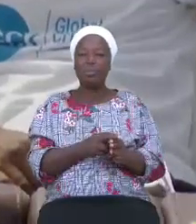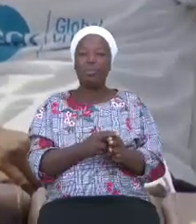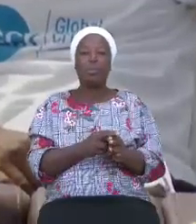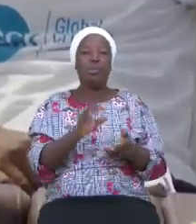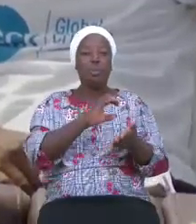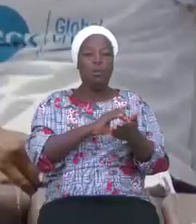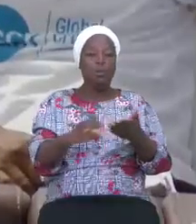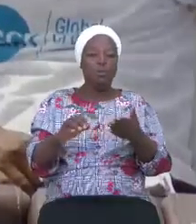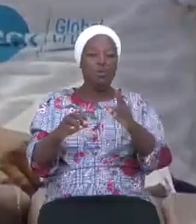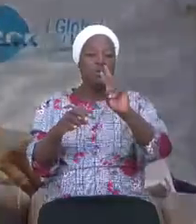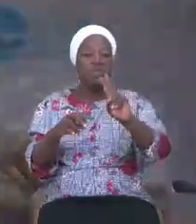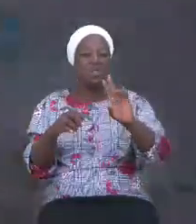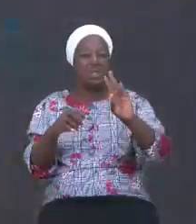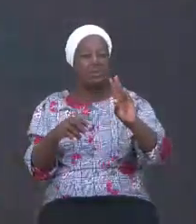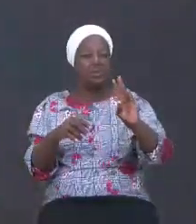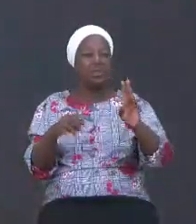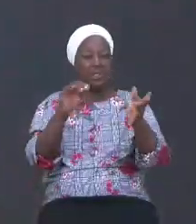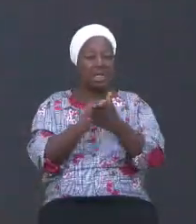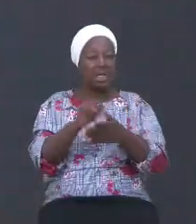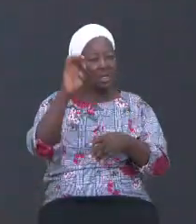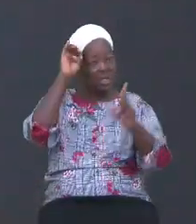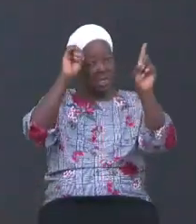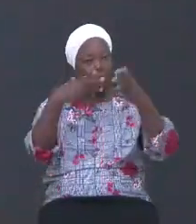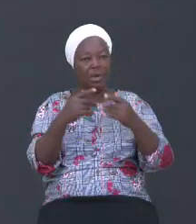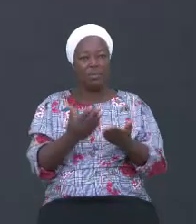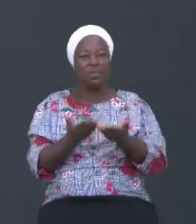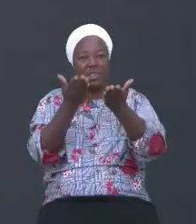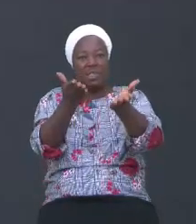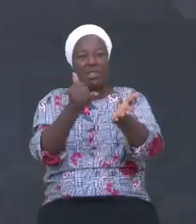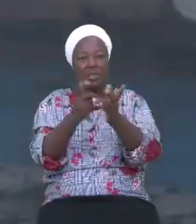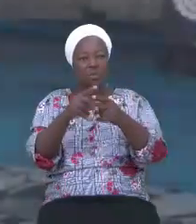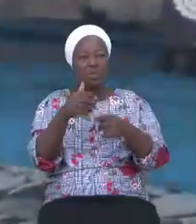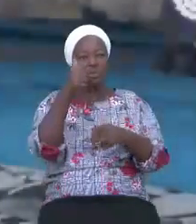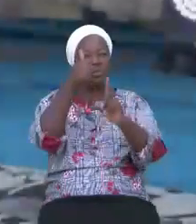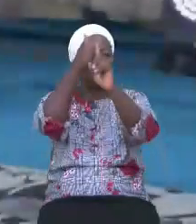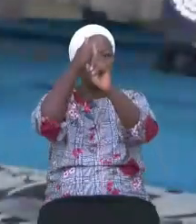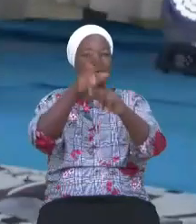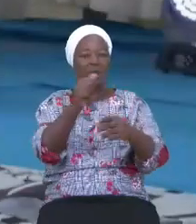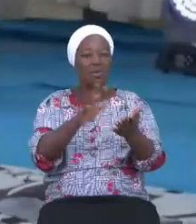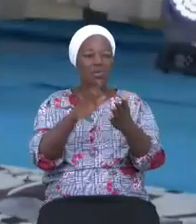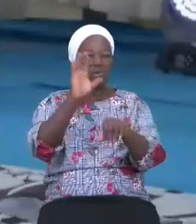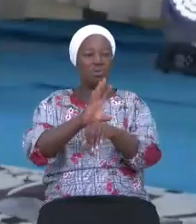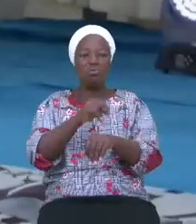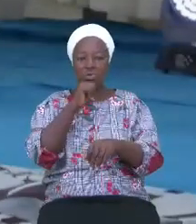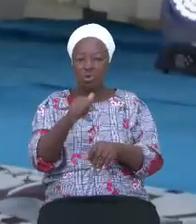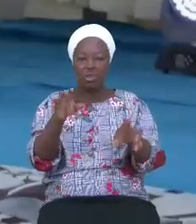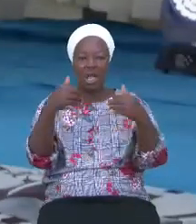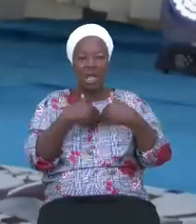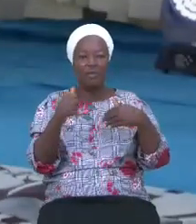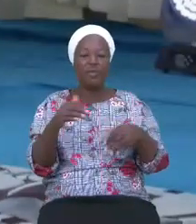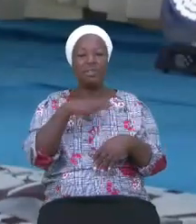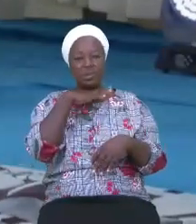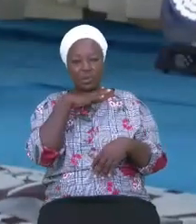verse 27 there. It says that he might present it to himself a glorious church, not